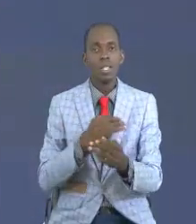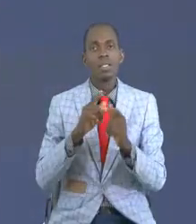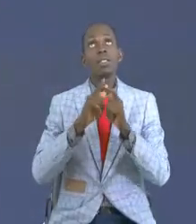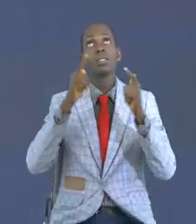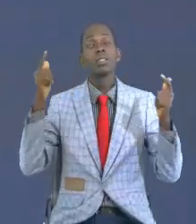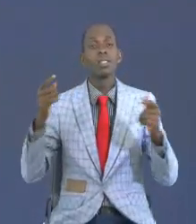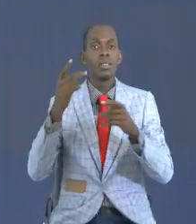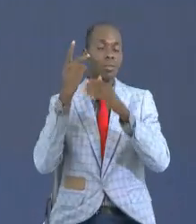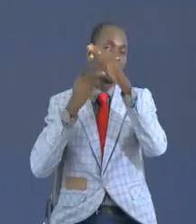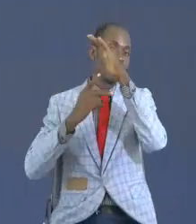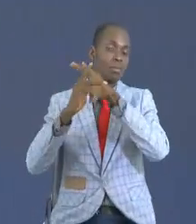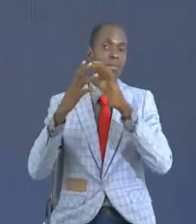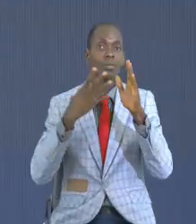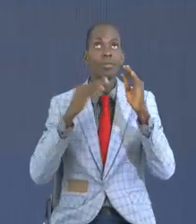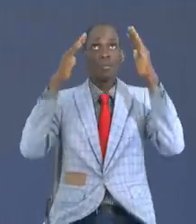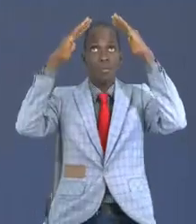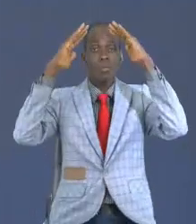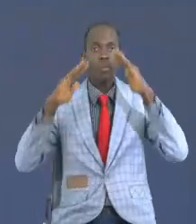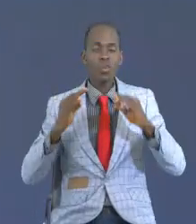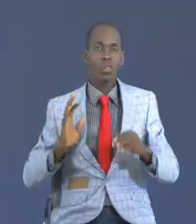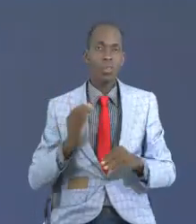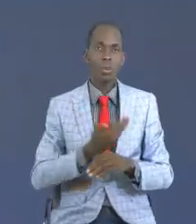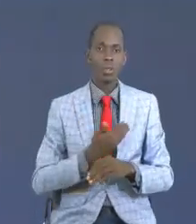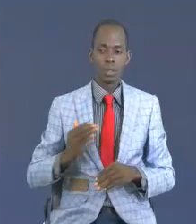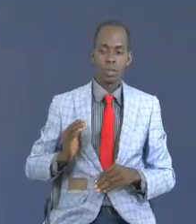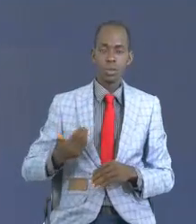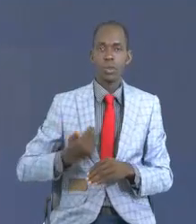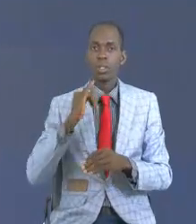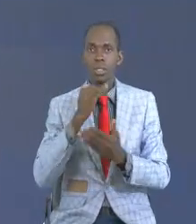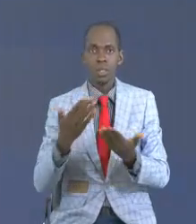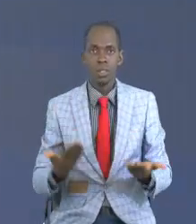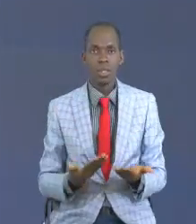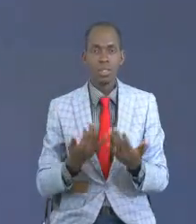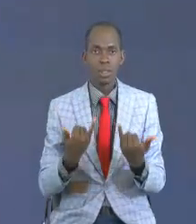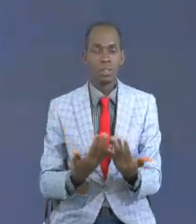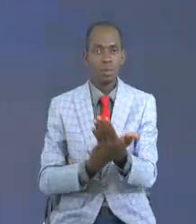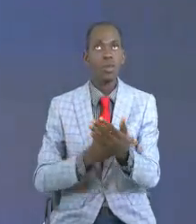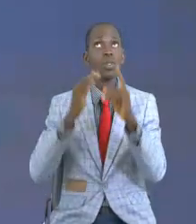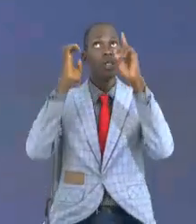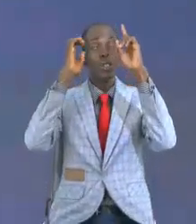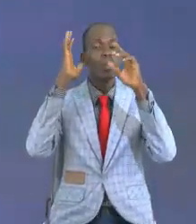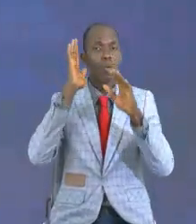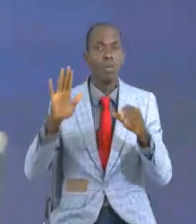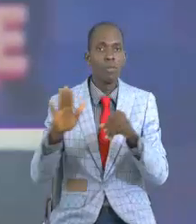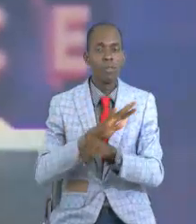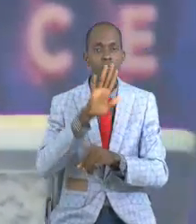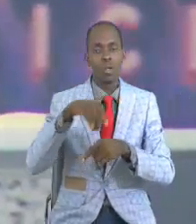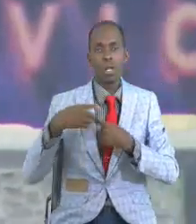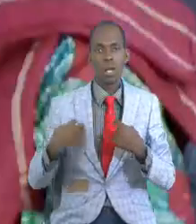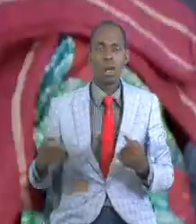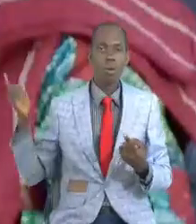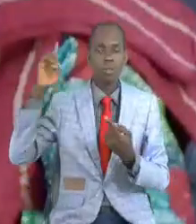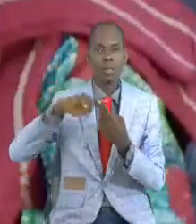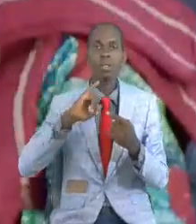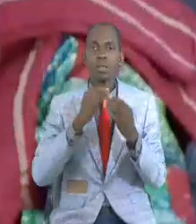of our soul is here this morning. It will fill your heart to overflowing in